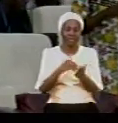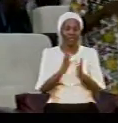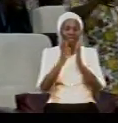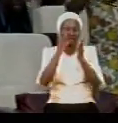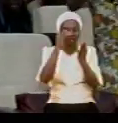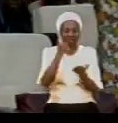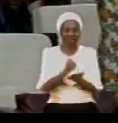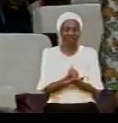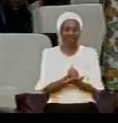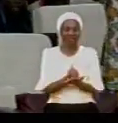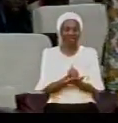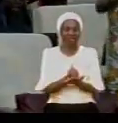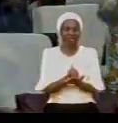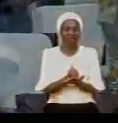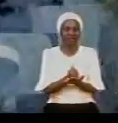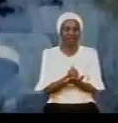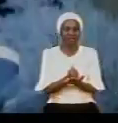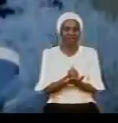amen.